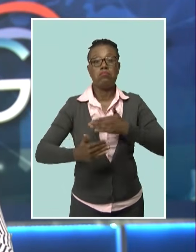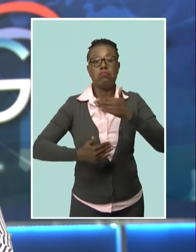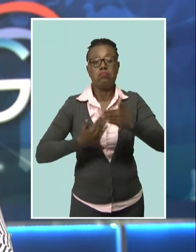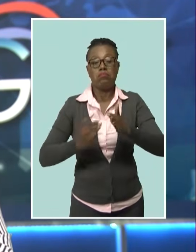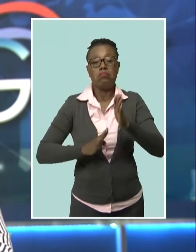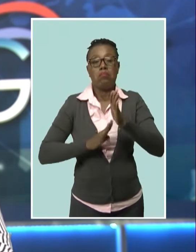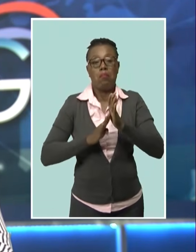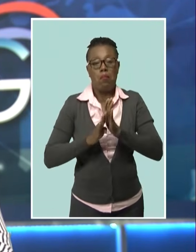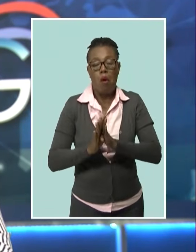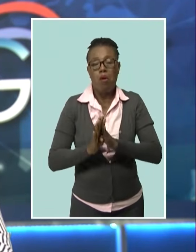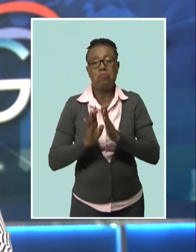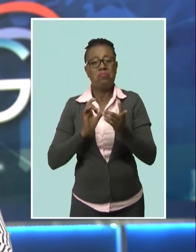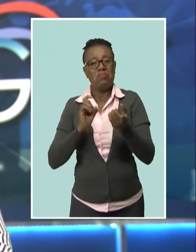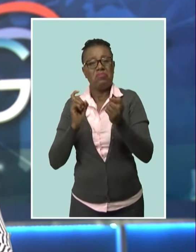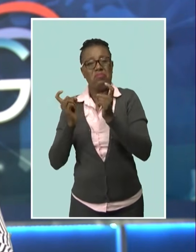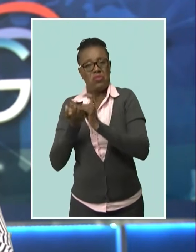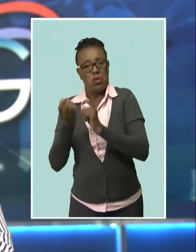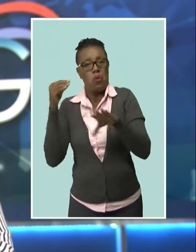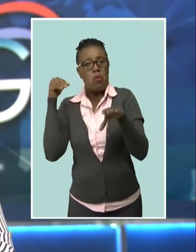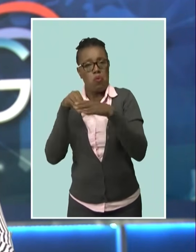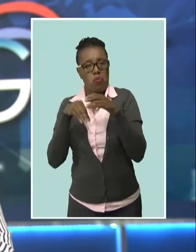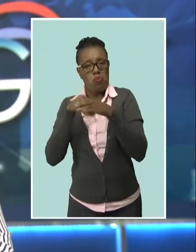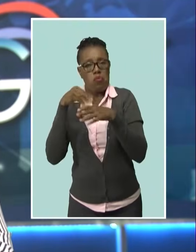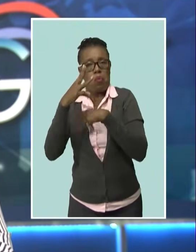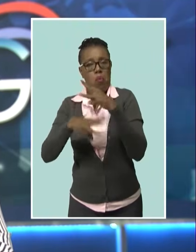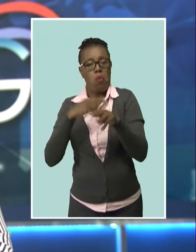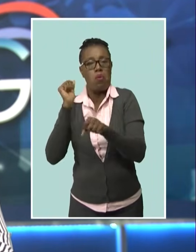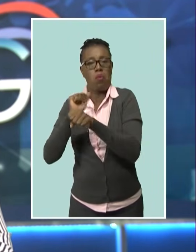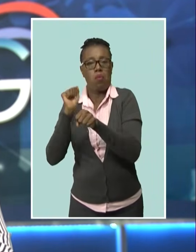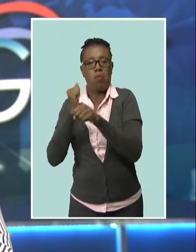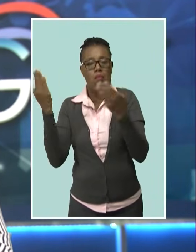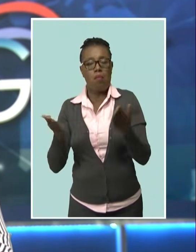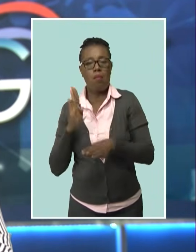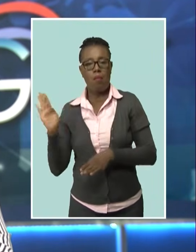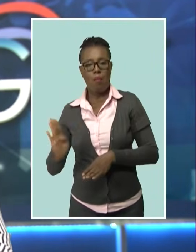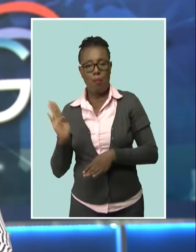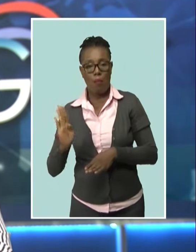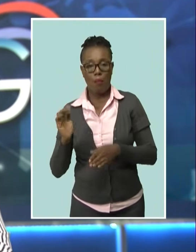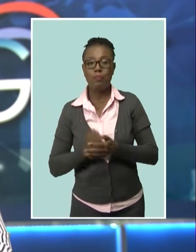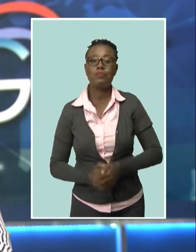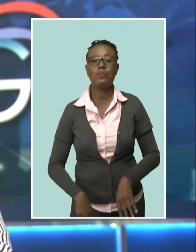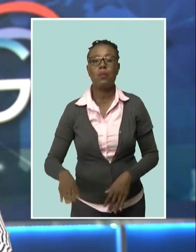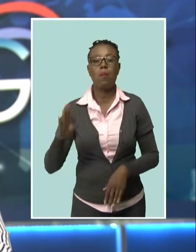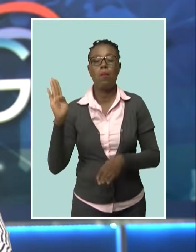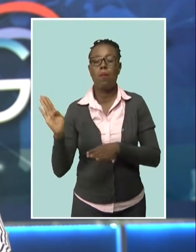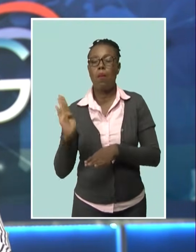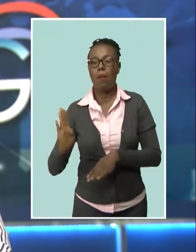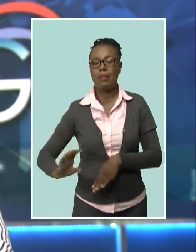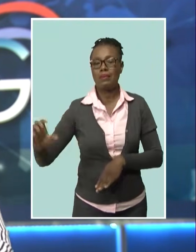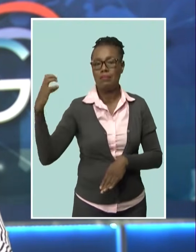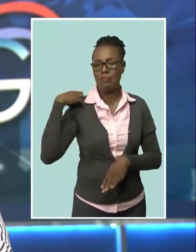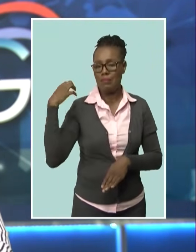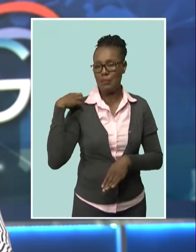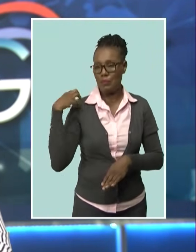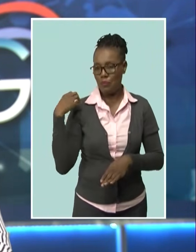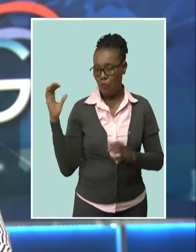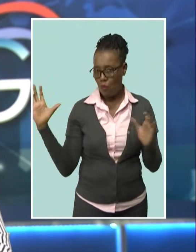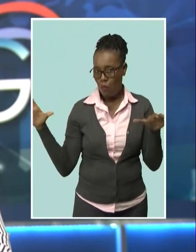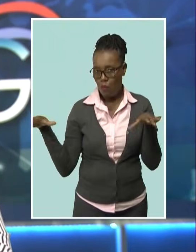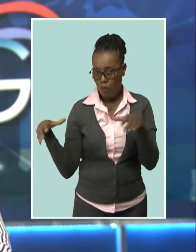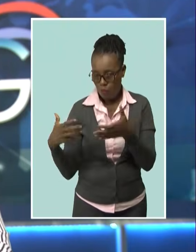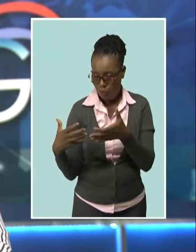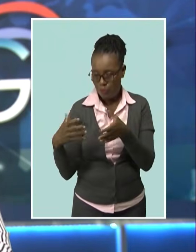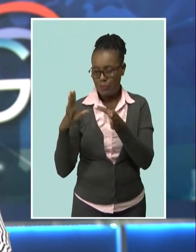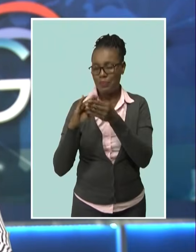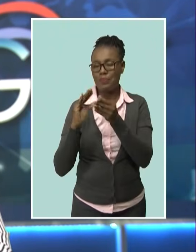more inclusive world of work in Barbados. That's how President of the Barbados Employers Confederation, Gail King, sees the Family